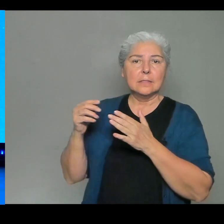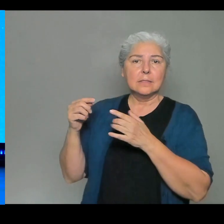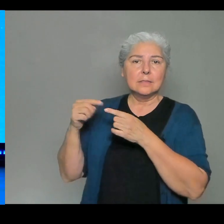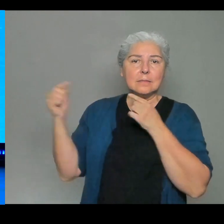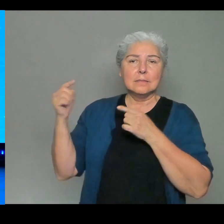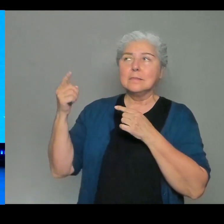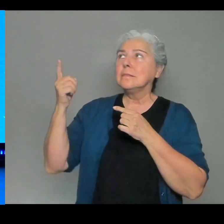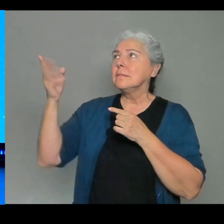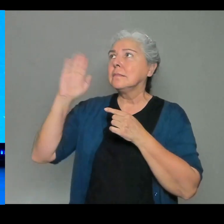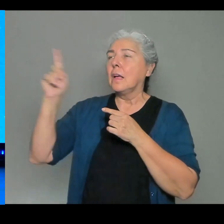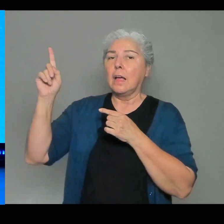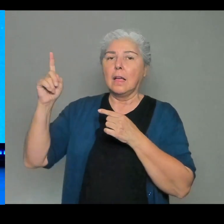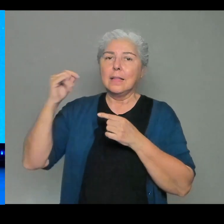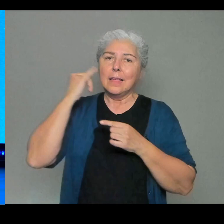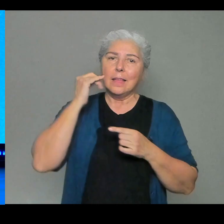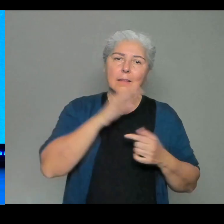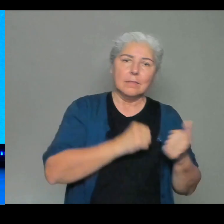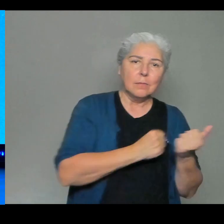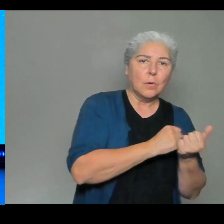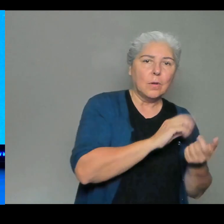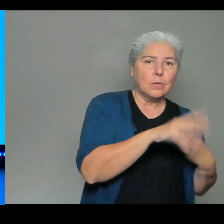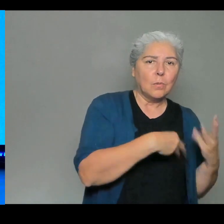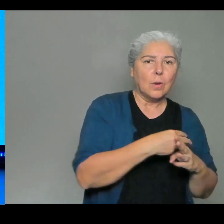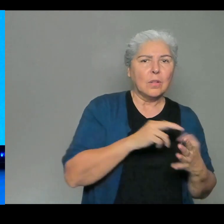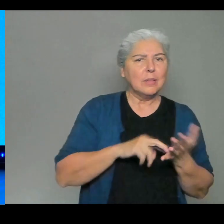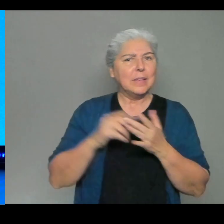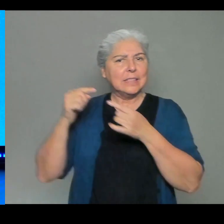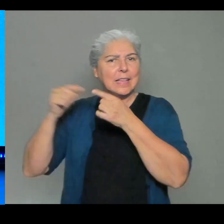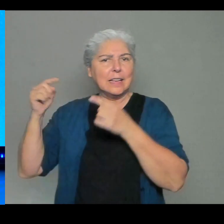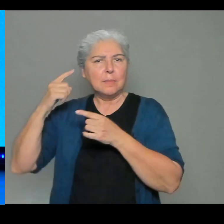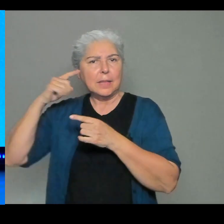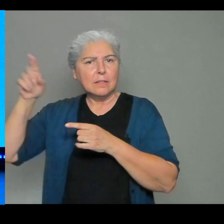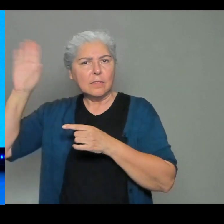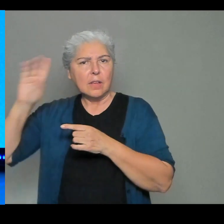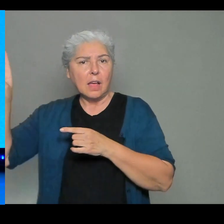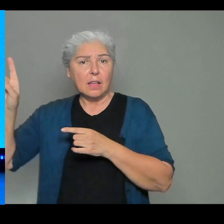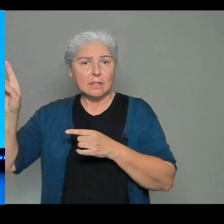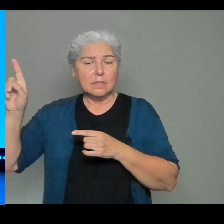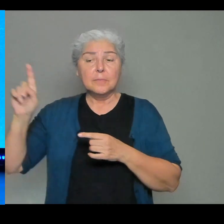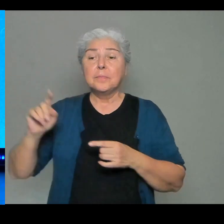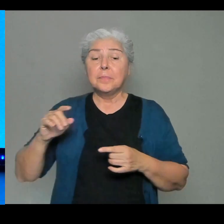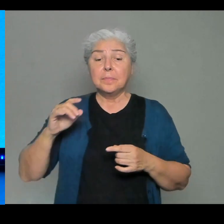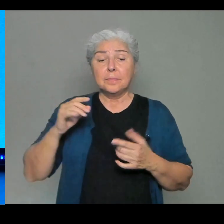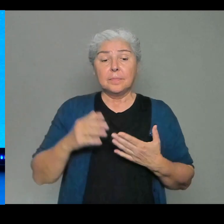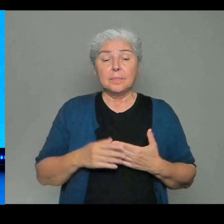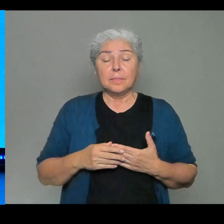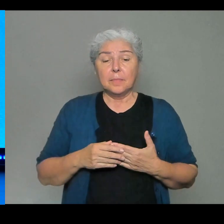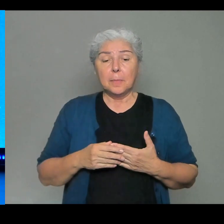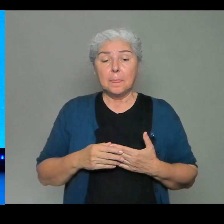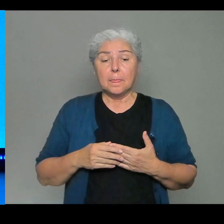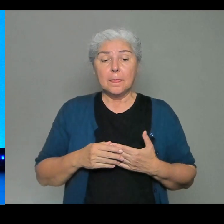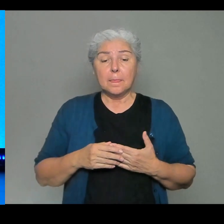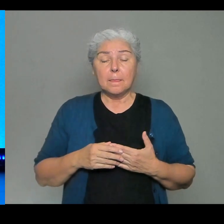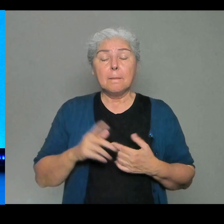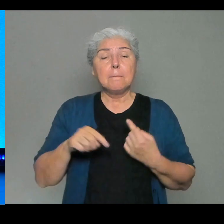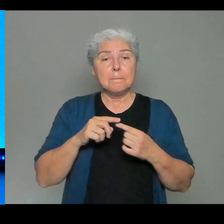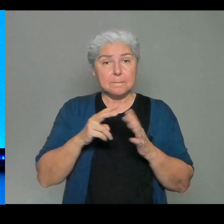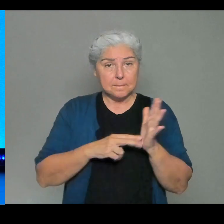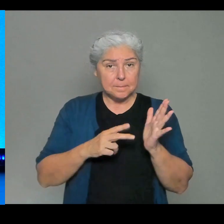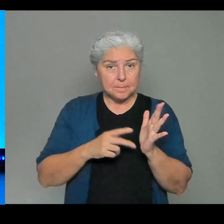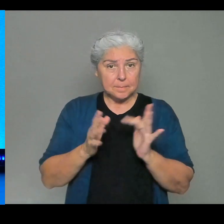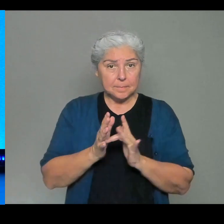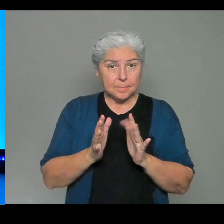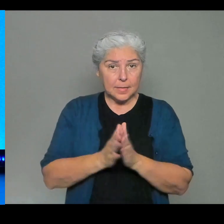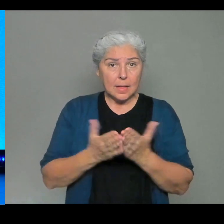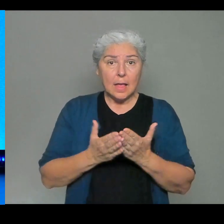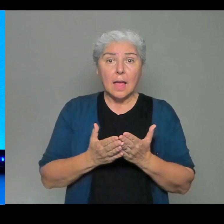obey God. If you're a friend of the world and opposed to God, you're his enemy. And so whenever you read anything in the Bible, the question you gotta ask yourself is,